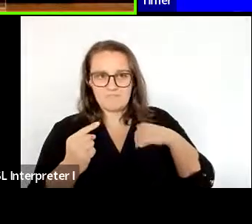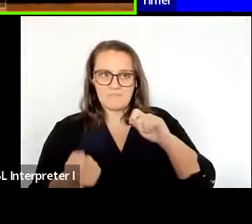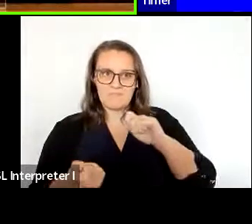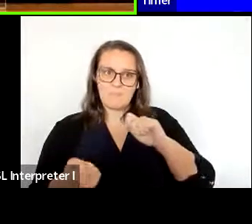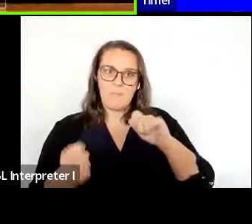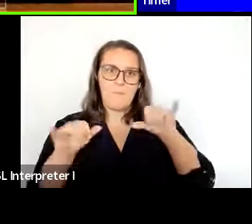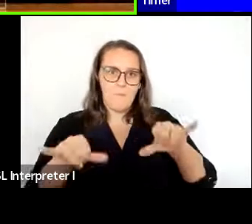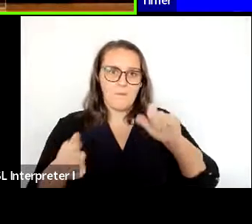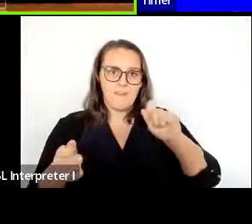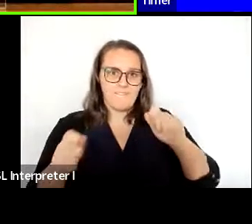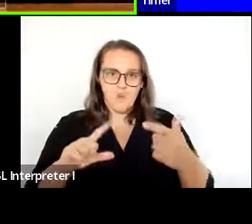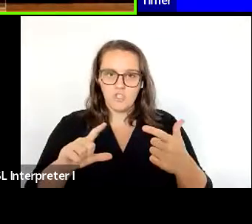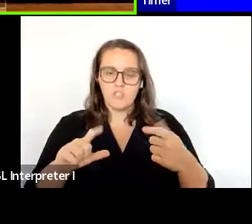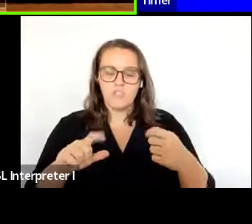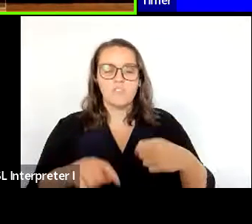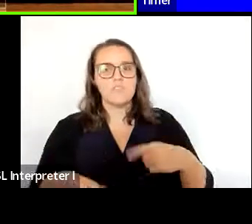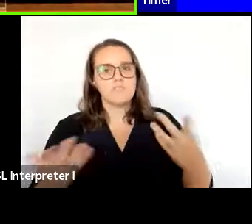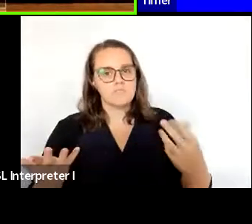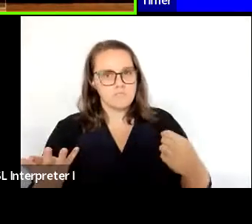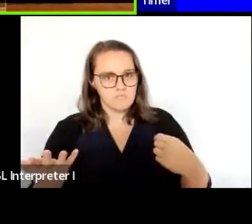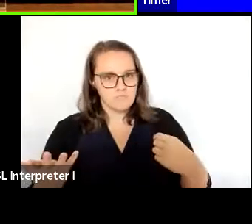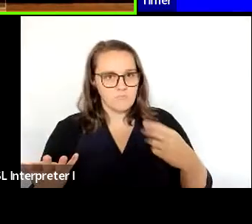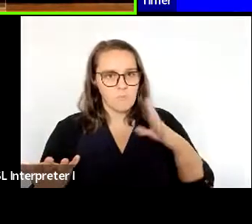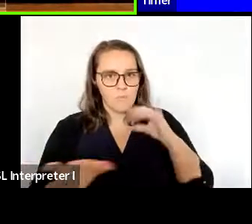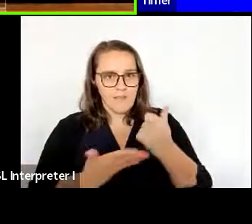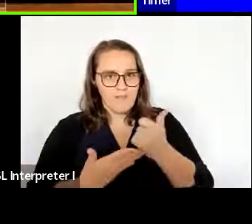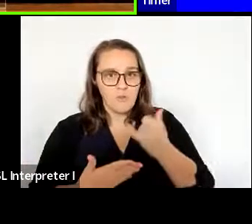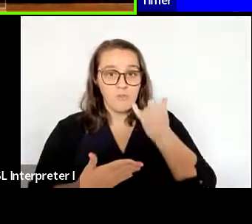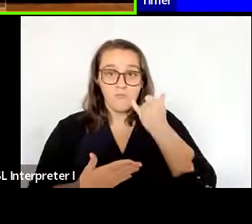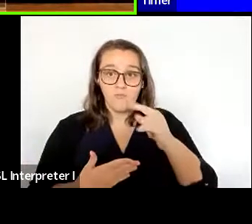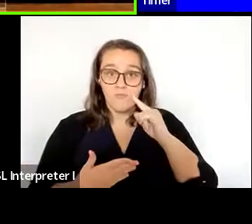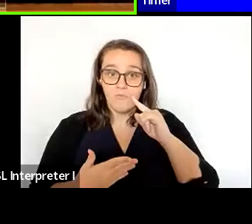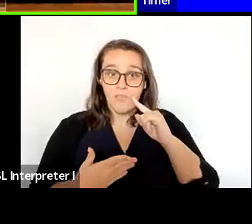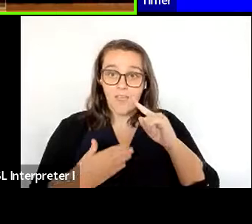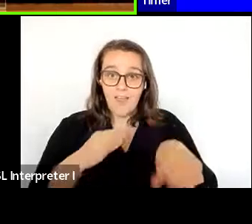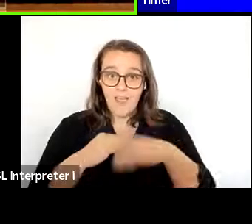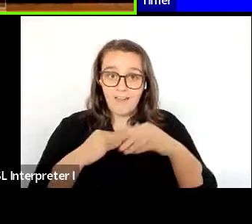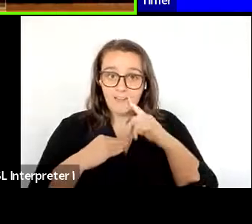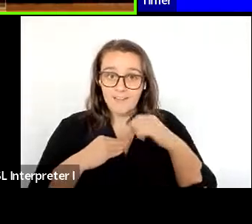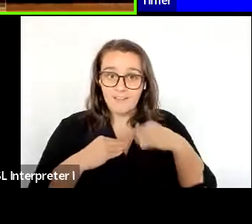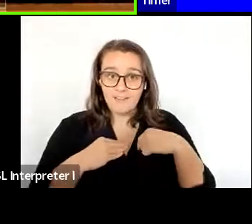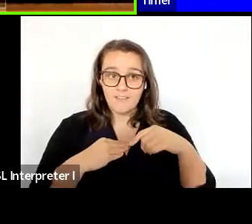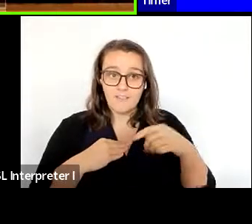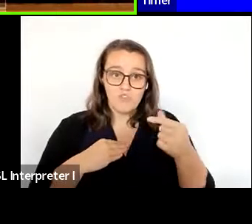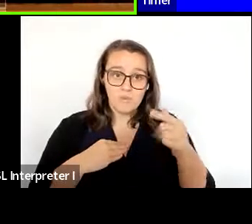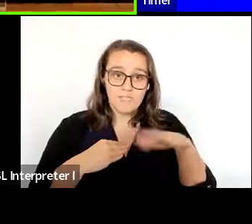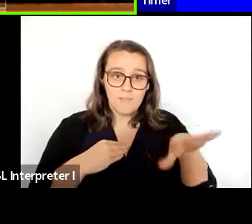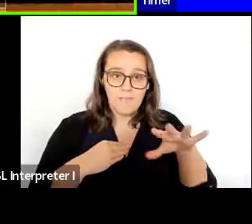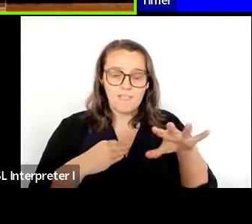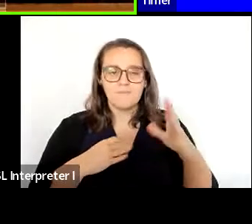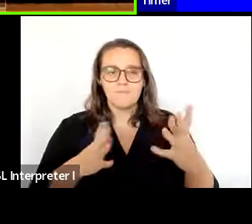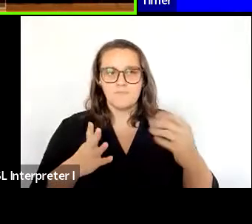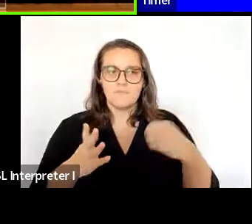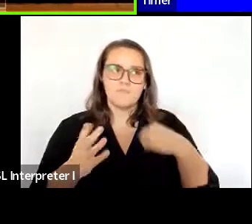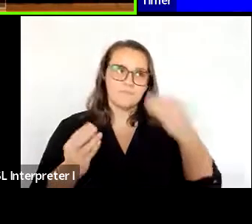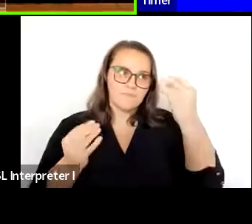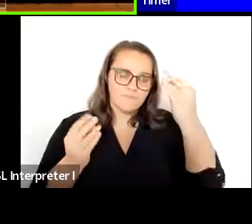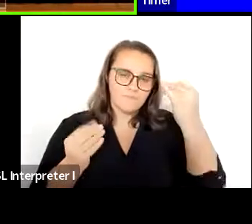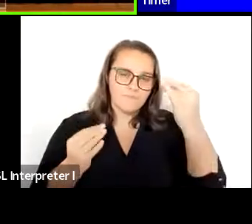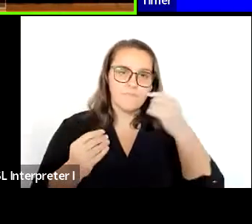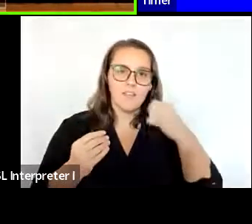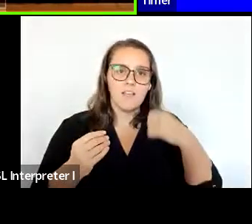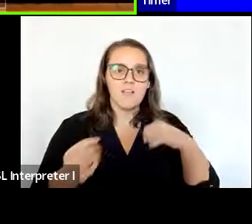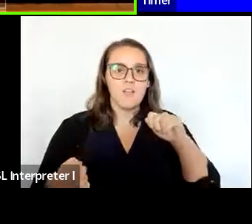as safer intersections. I believe this legislation says that DDOT has to create an annual plan and inventory for converting temporary